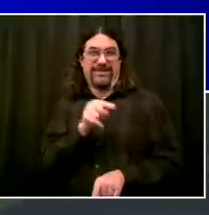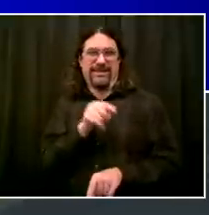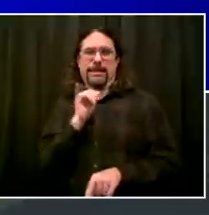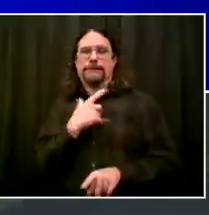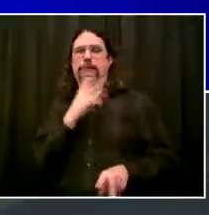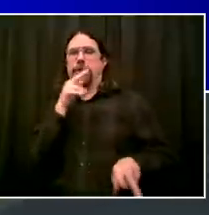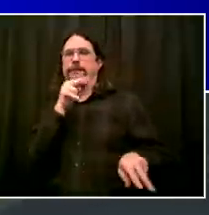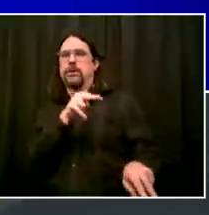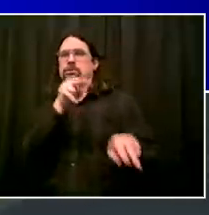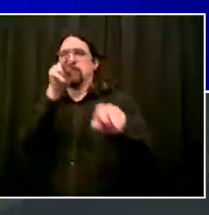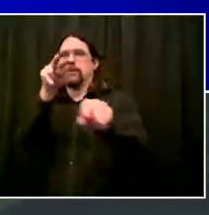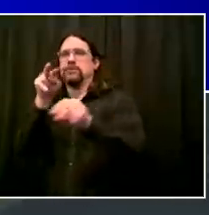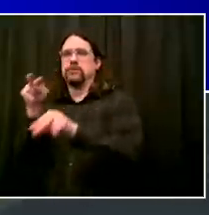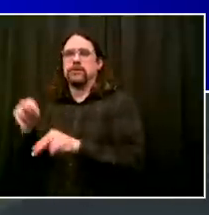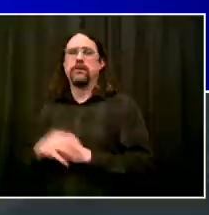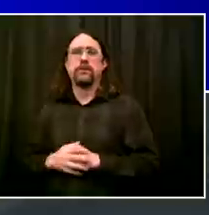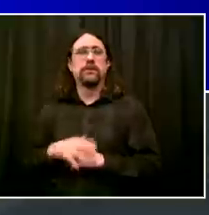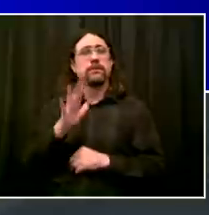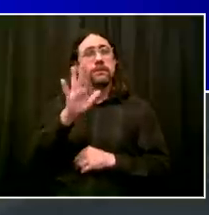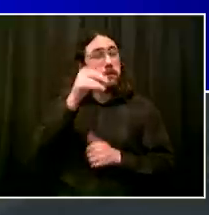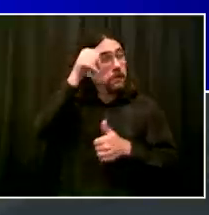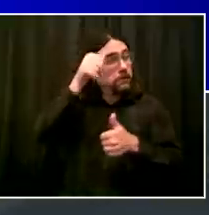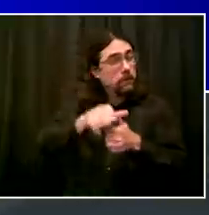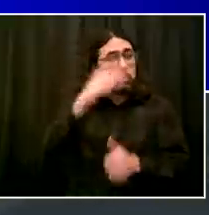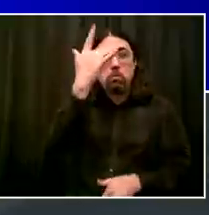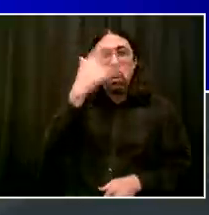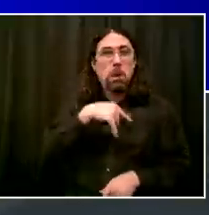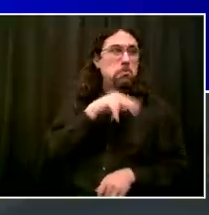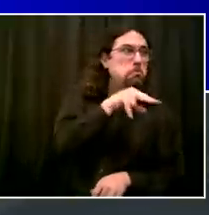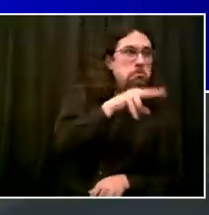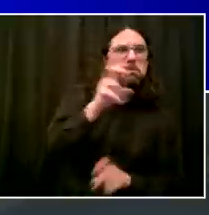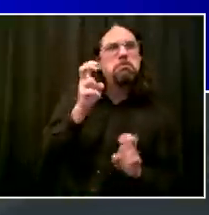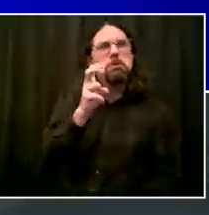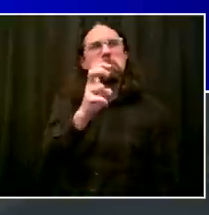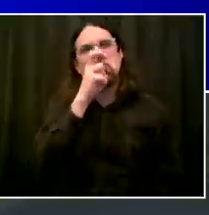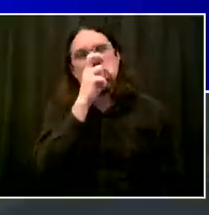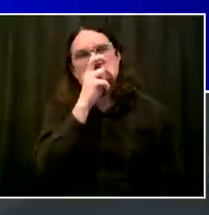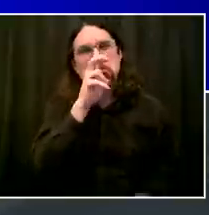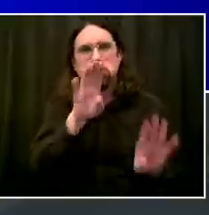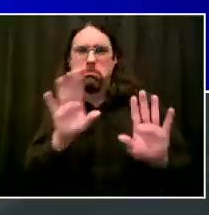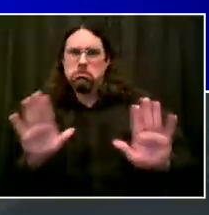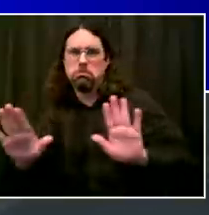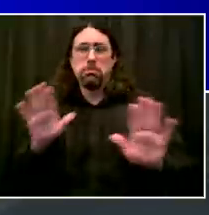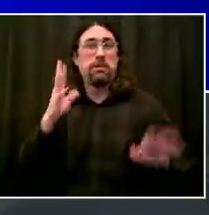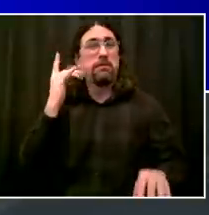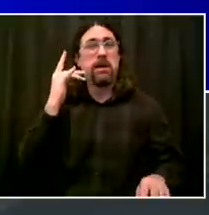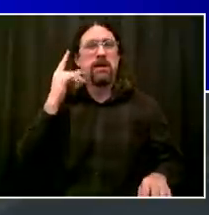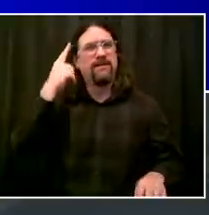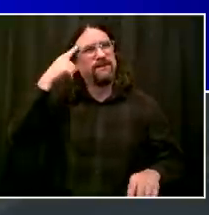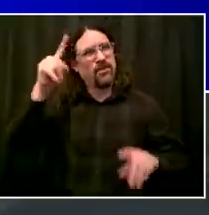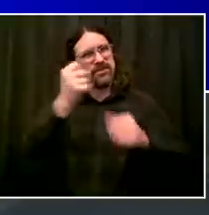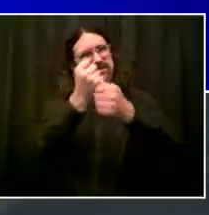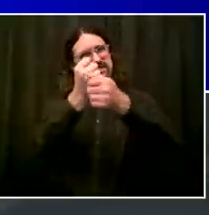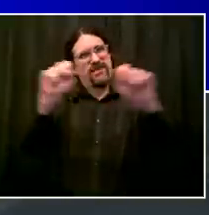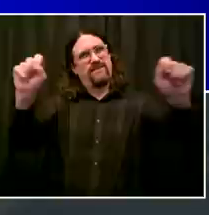we want people to enjoy themselves, but we want to get out of this crisis. And every single time that people don't